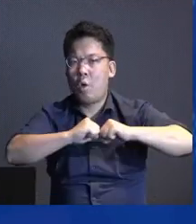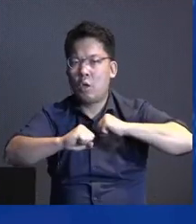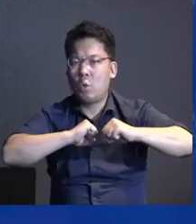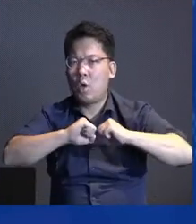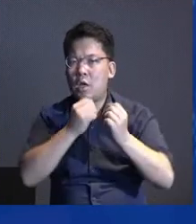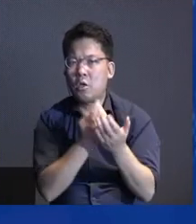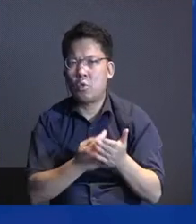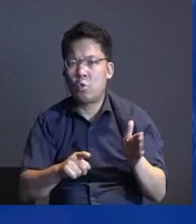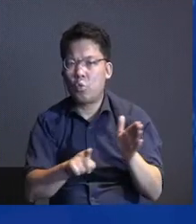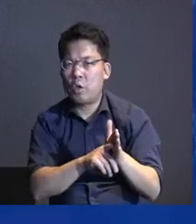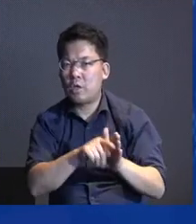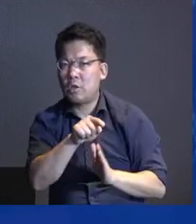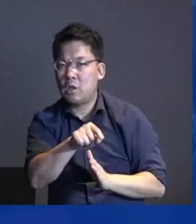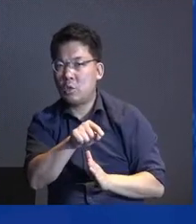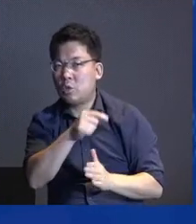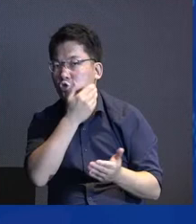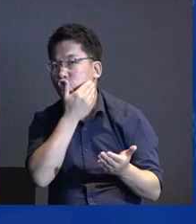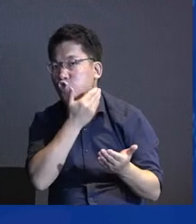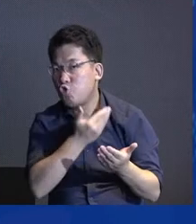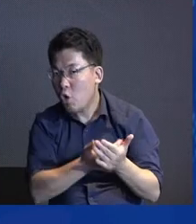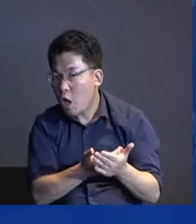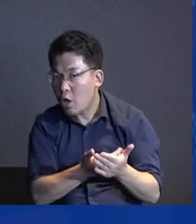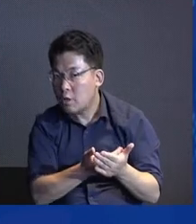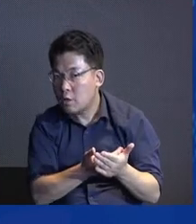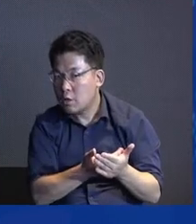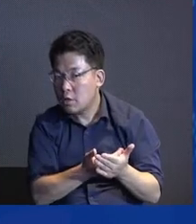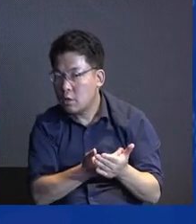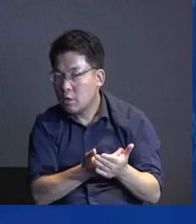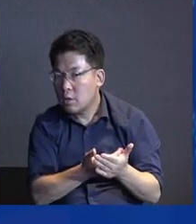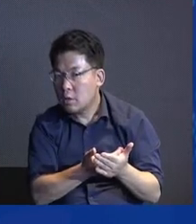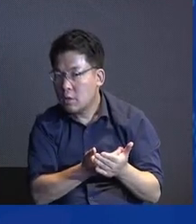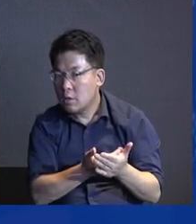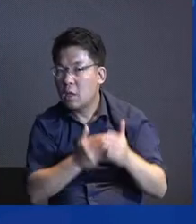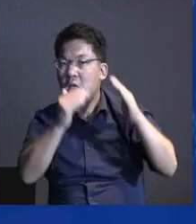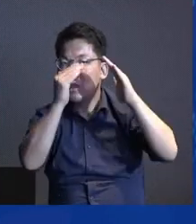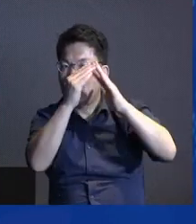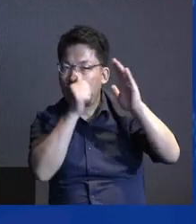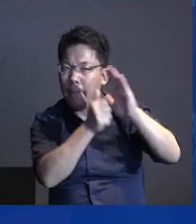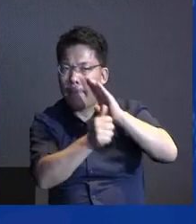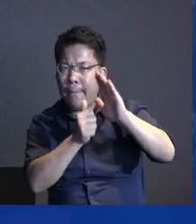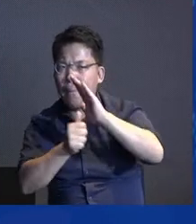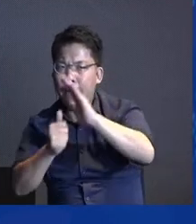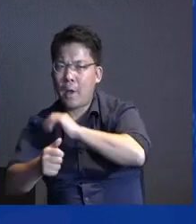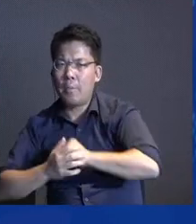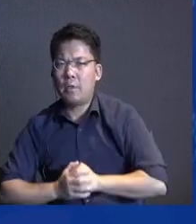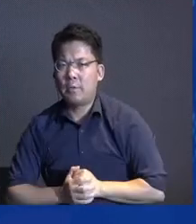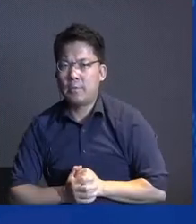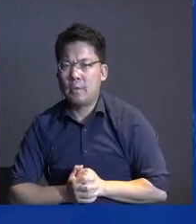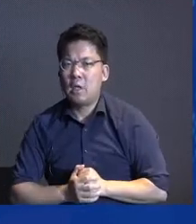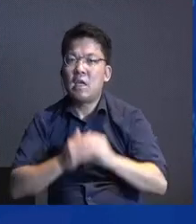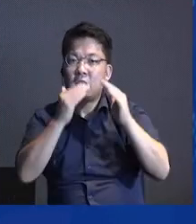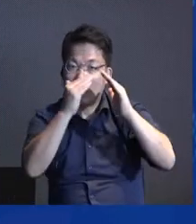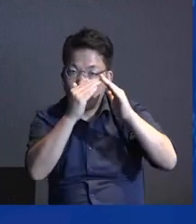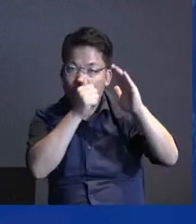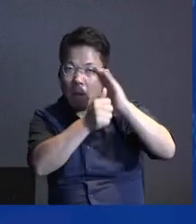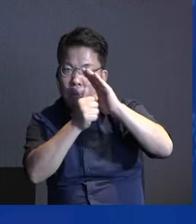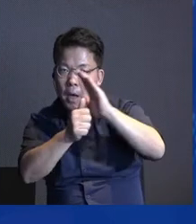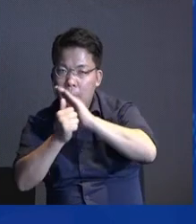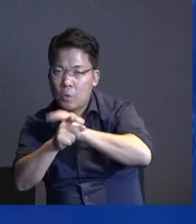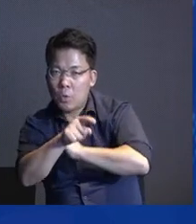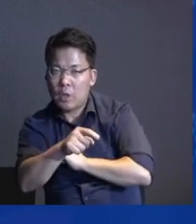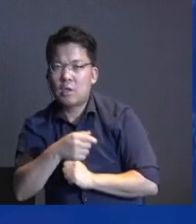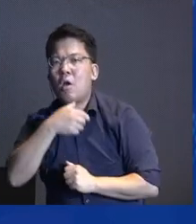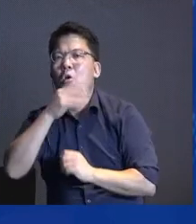visits and the monitoring of elderly persons by various types of the volunteers. From the perspective of